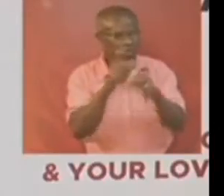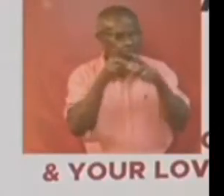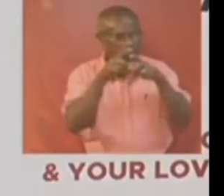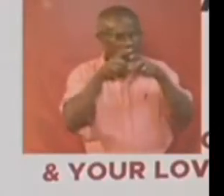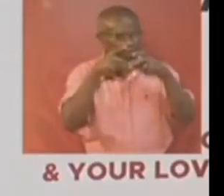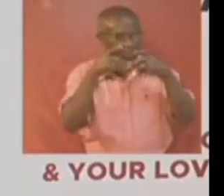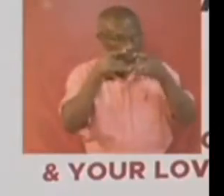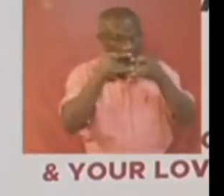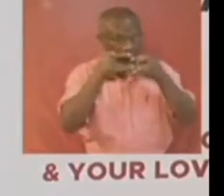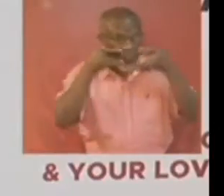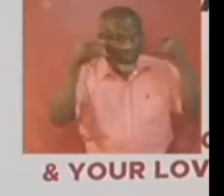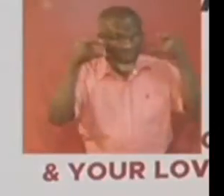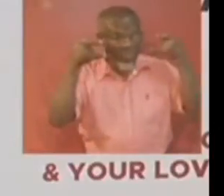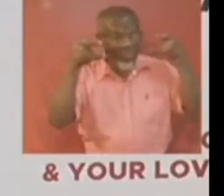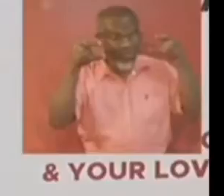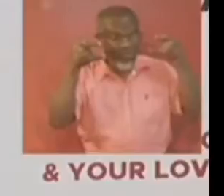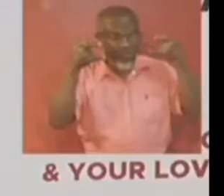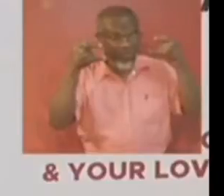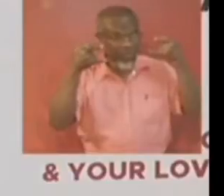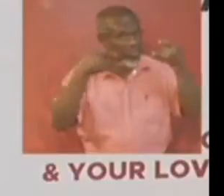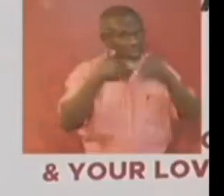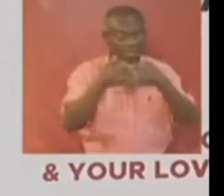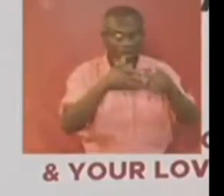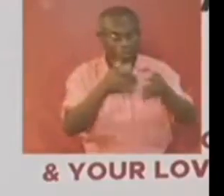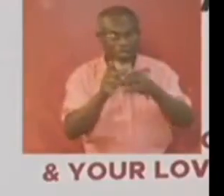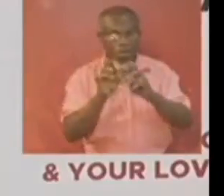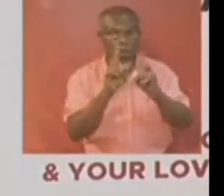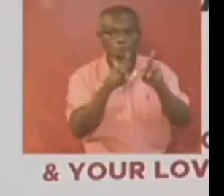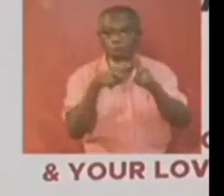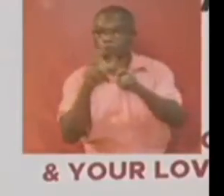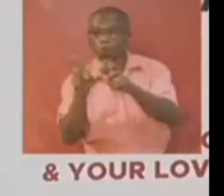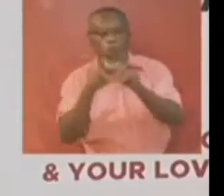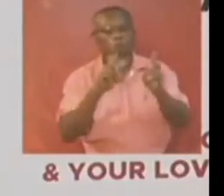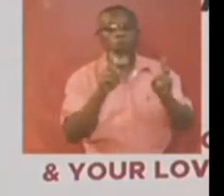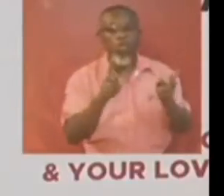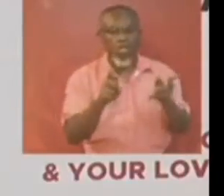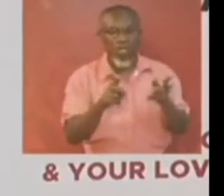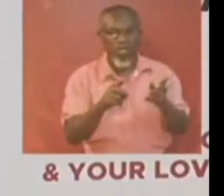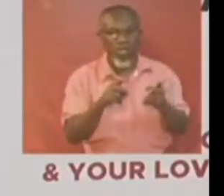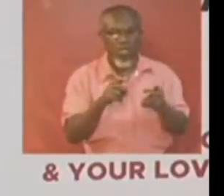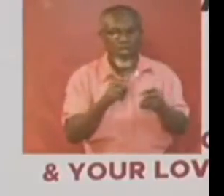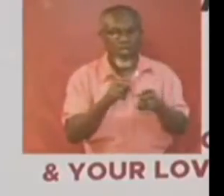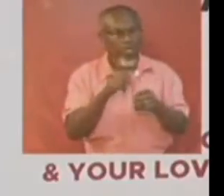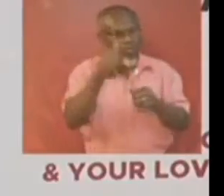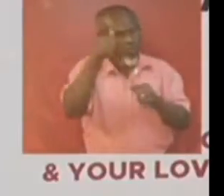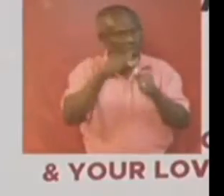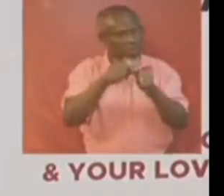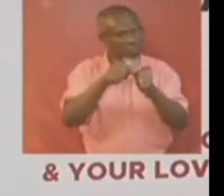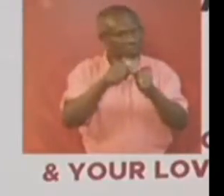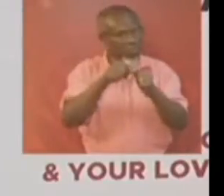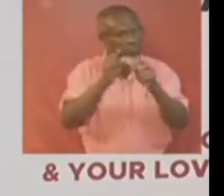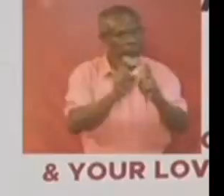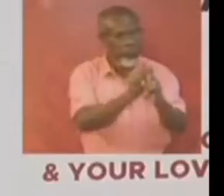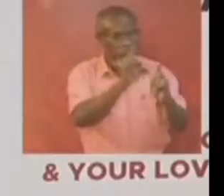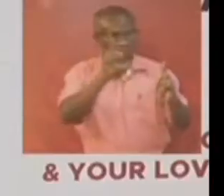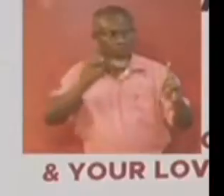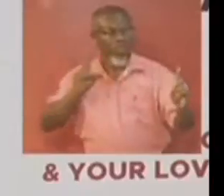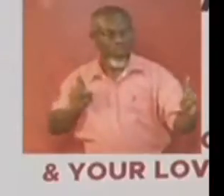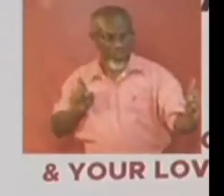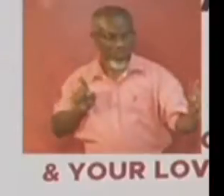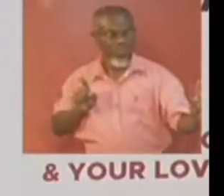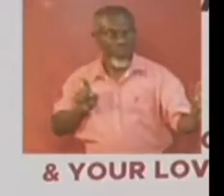all settings. Additionally, the use of social distancing And this was pertaining to my point